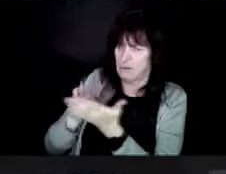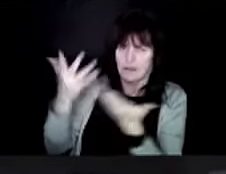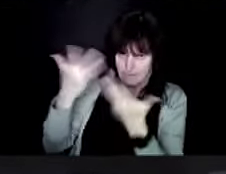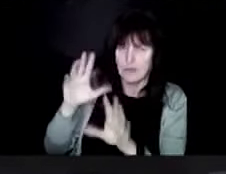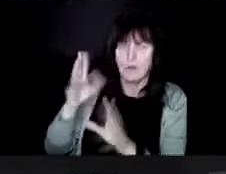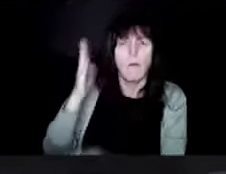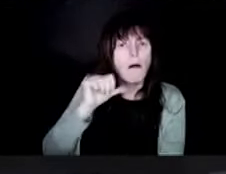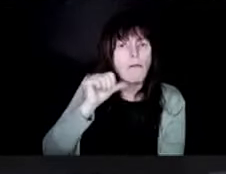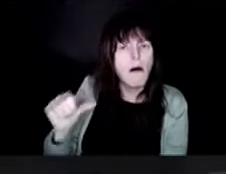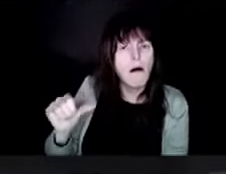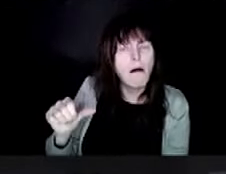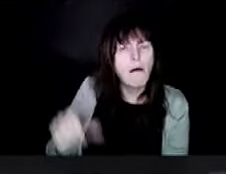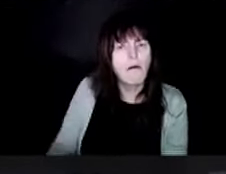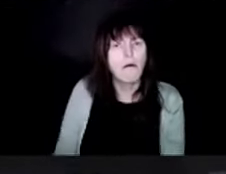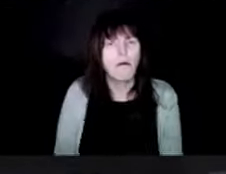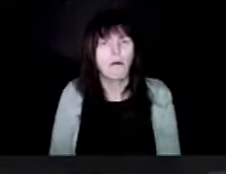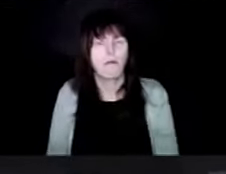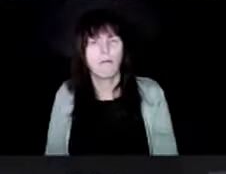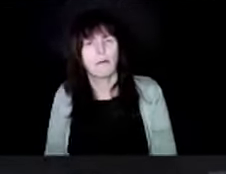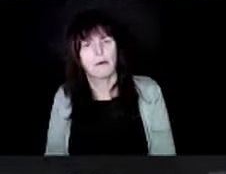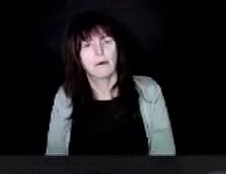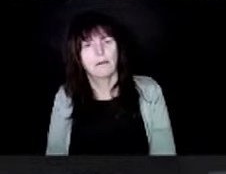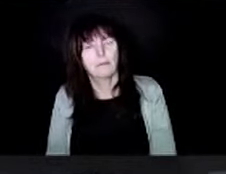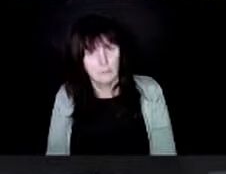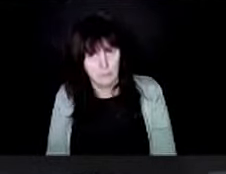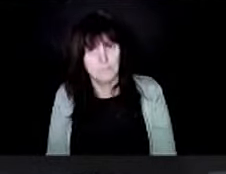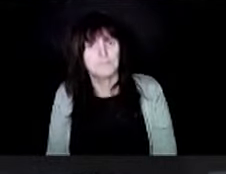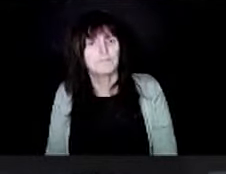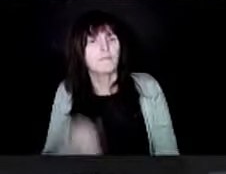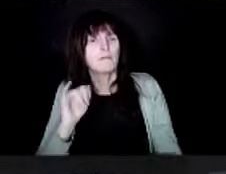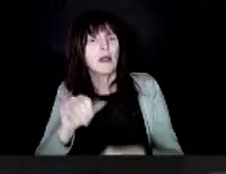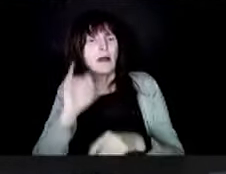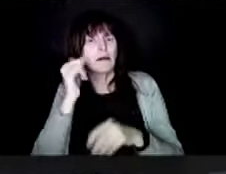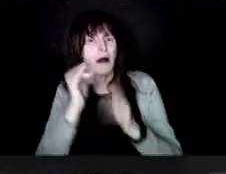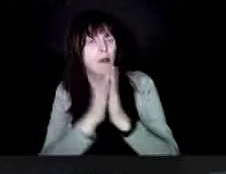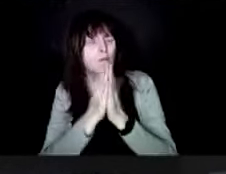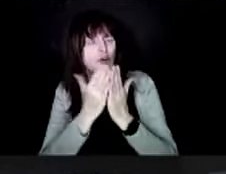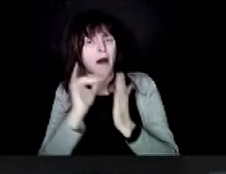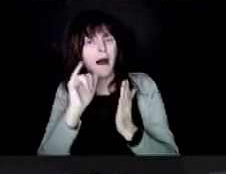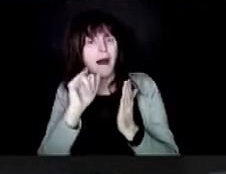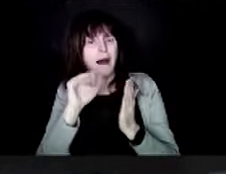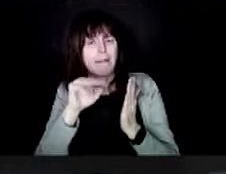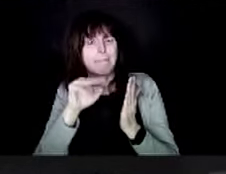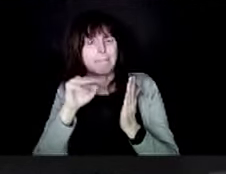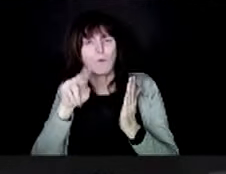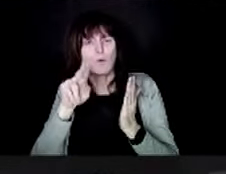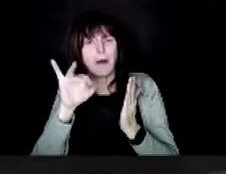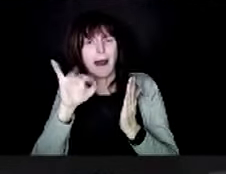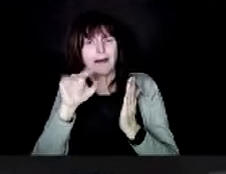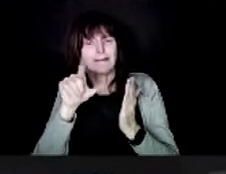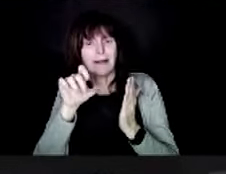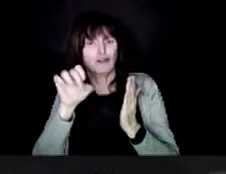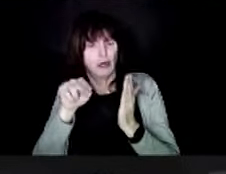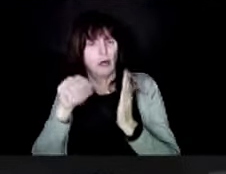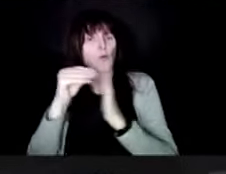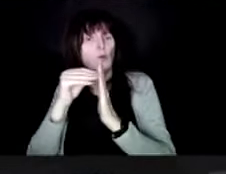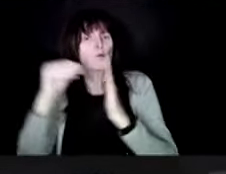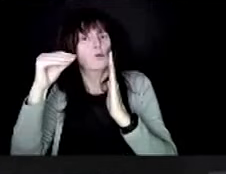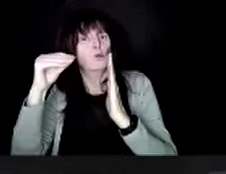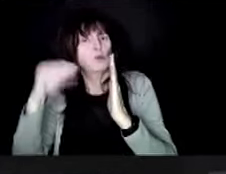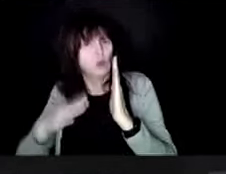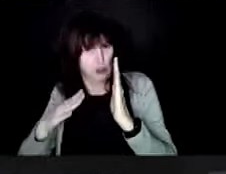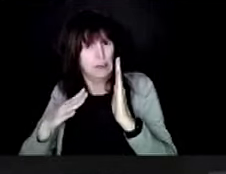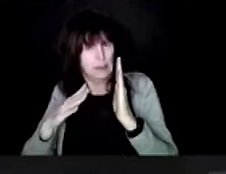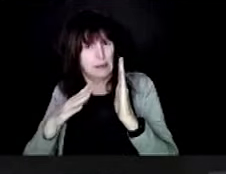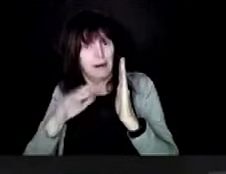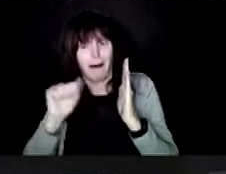Pupils Act, we need clarity. It has never been a mandatory vaccination policy. It is a mandatory